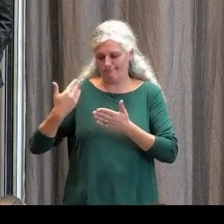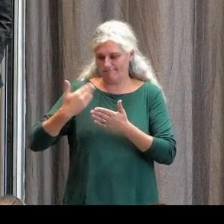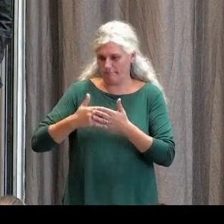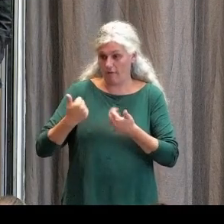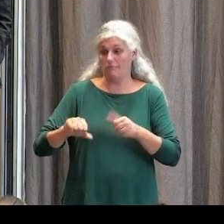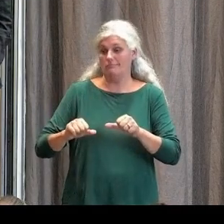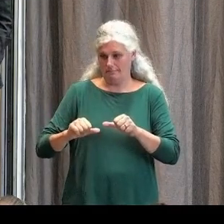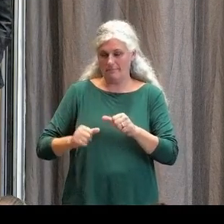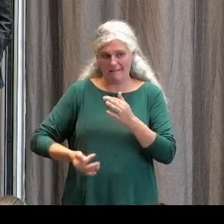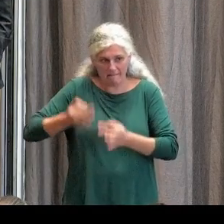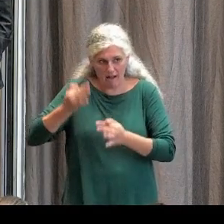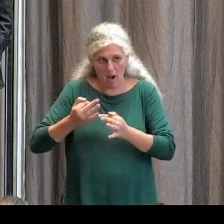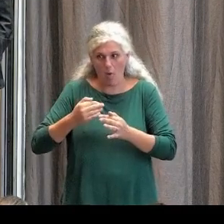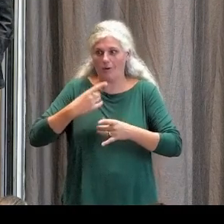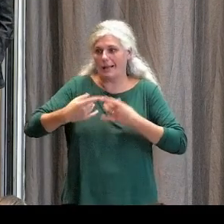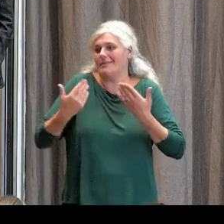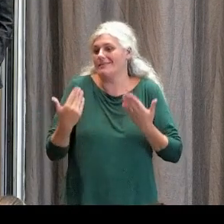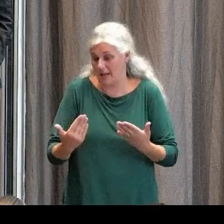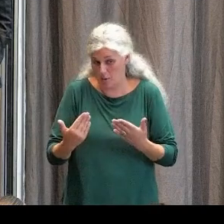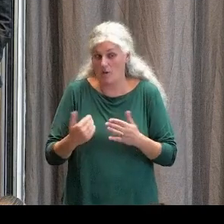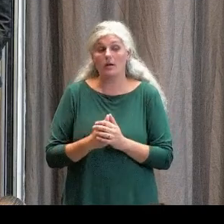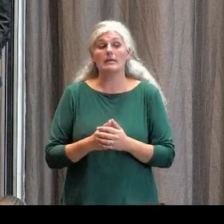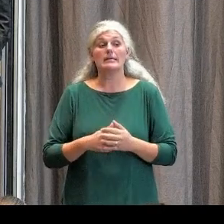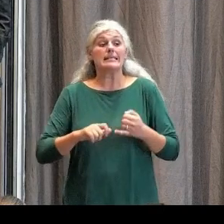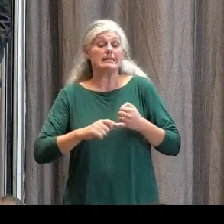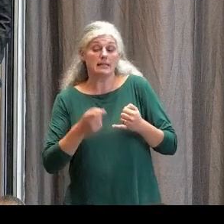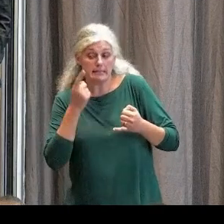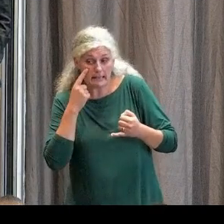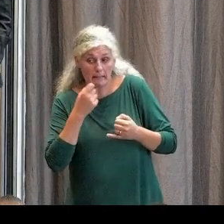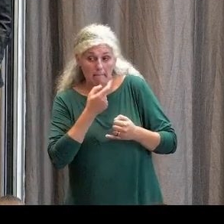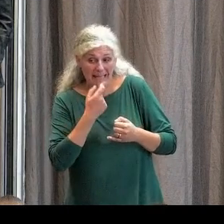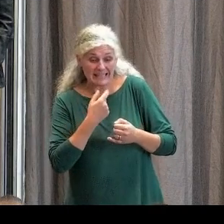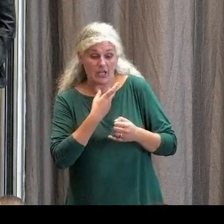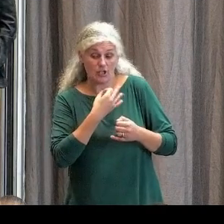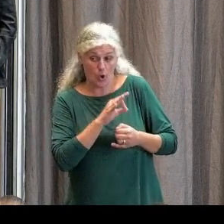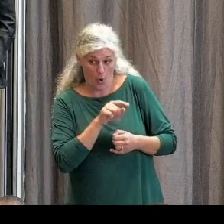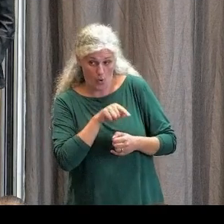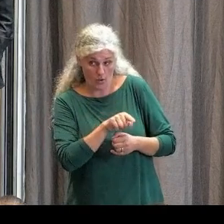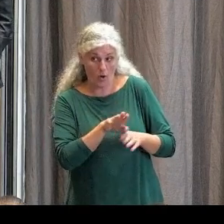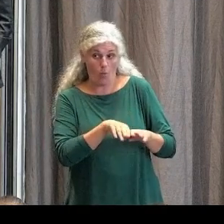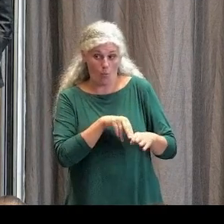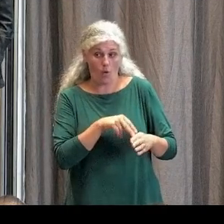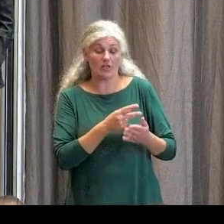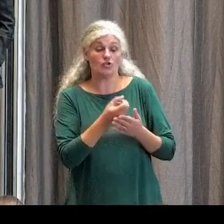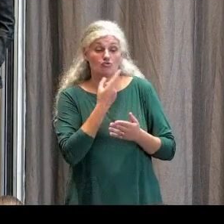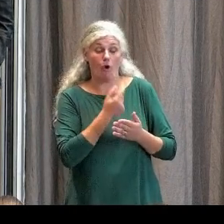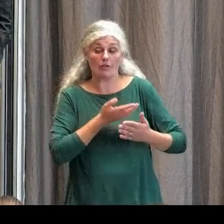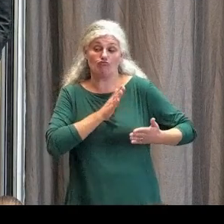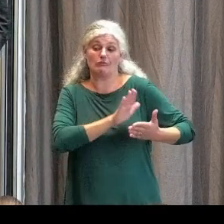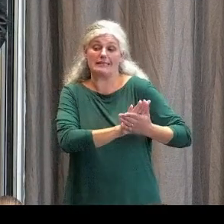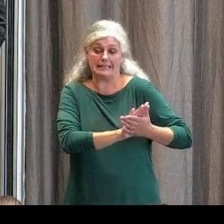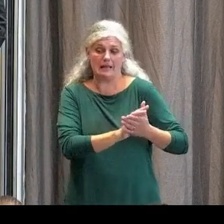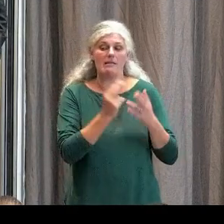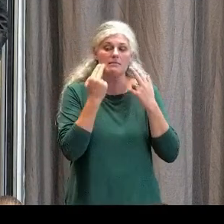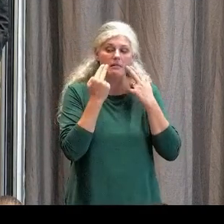discovery to where we are now, which is testing that medicine in dogs with drug-resistant epilepsy, natural